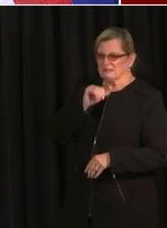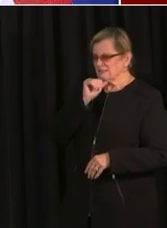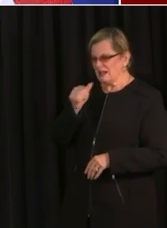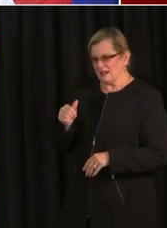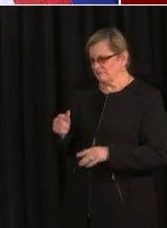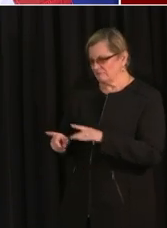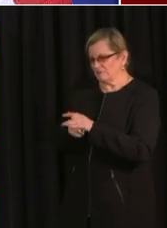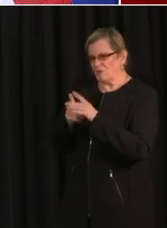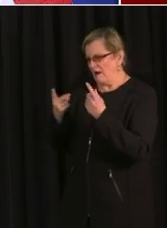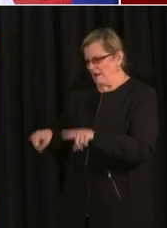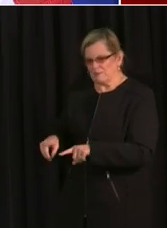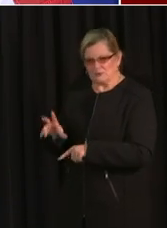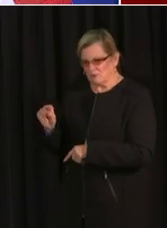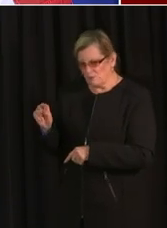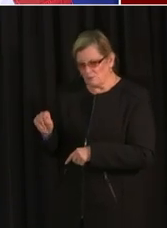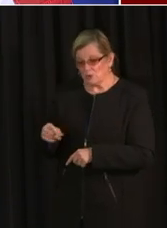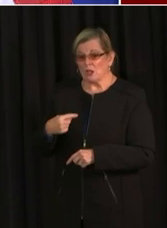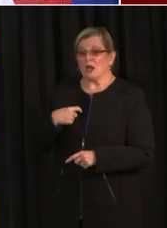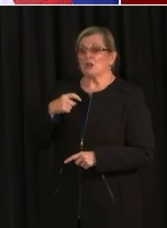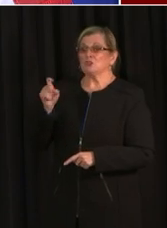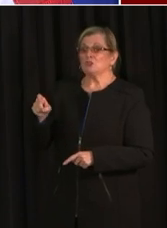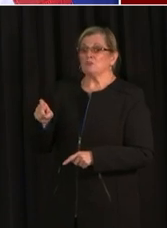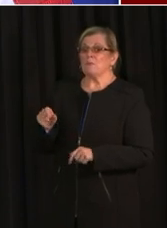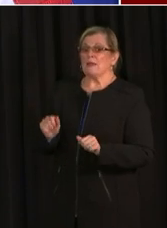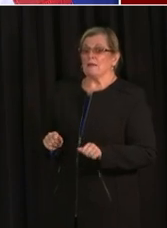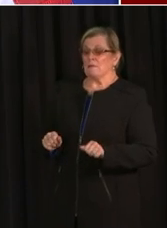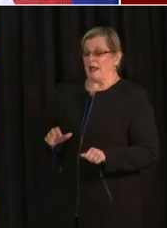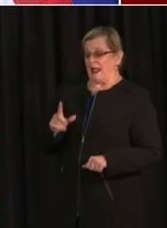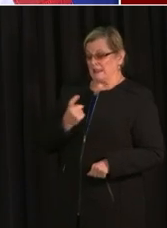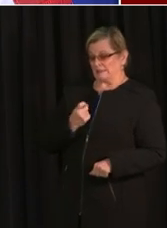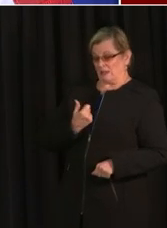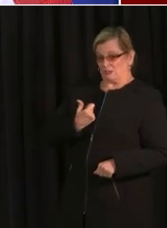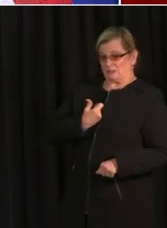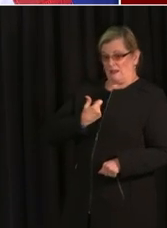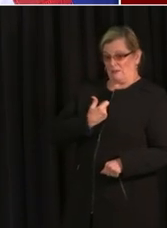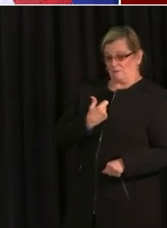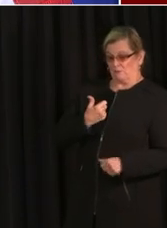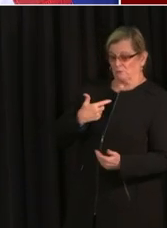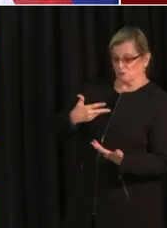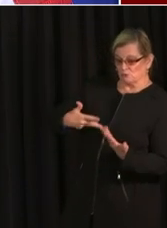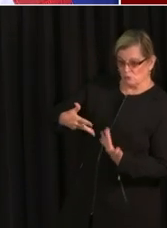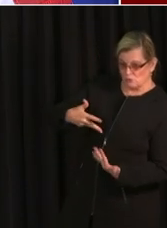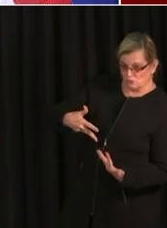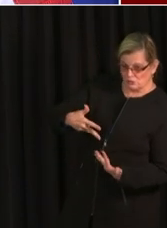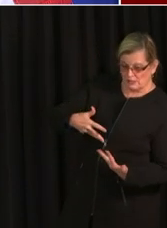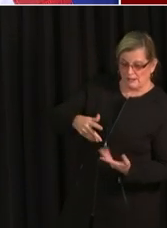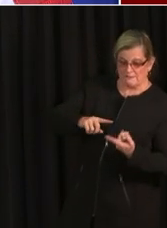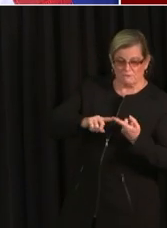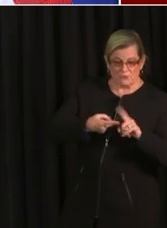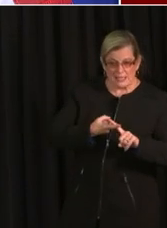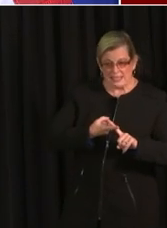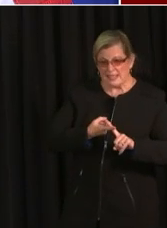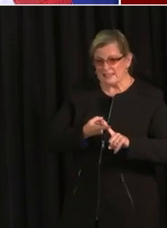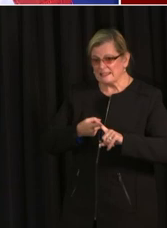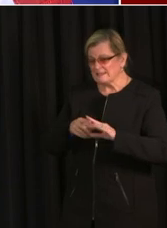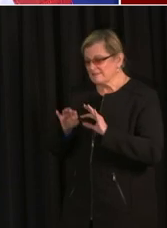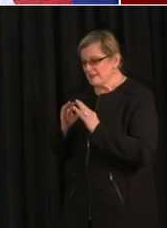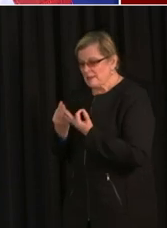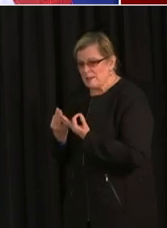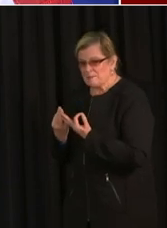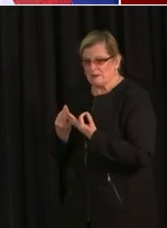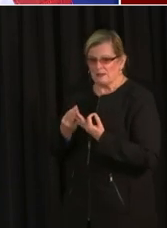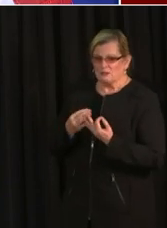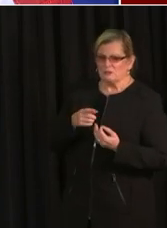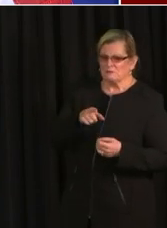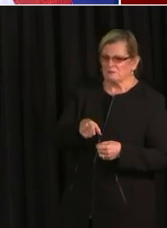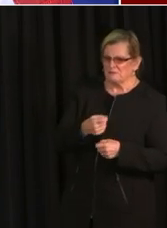happen. But we should be asking our social circles, our family, our work colleagues, you're